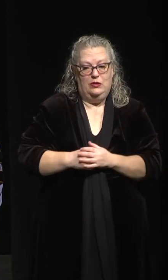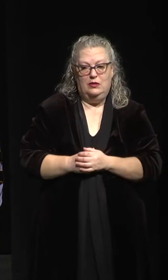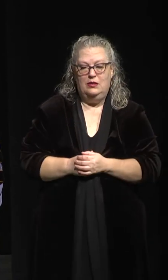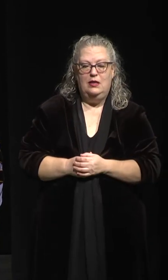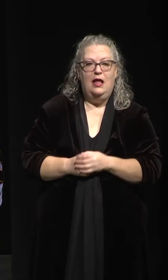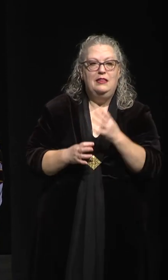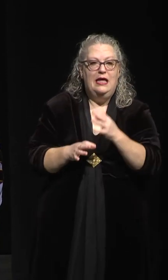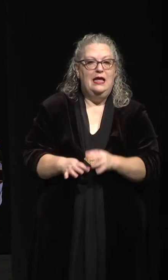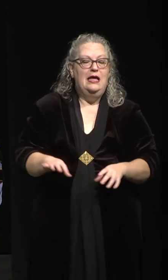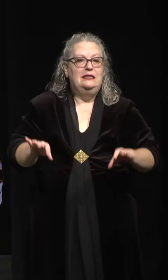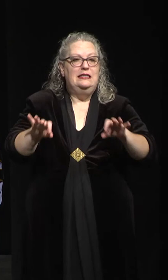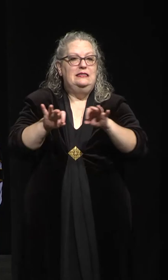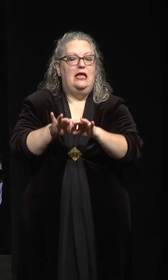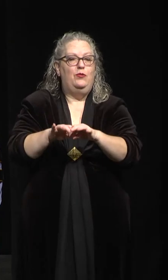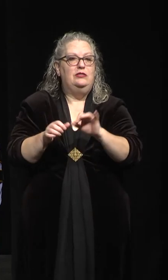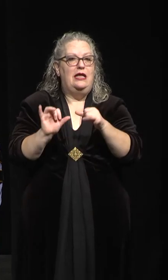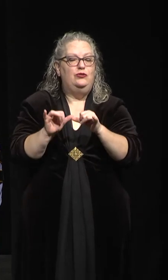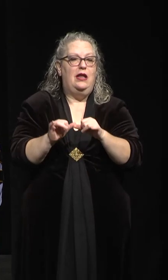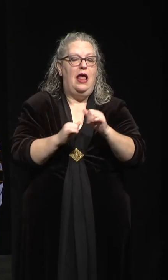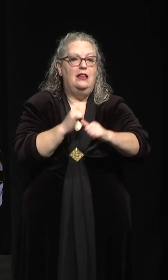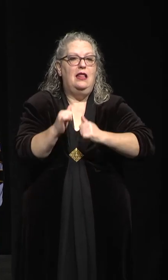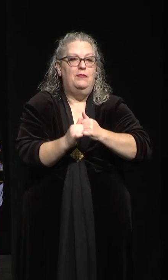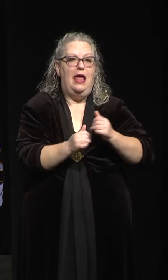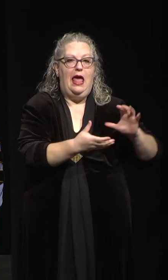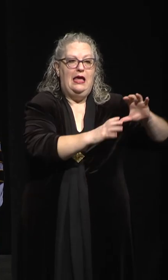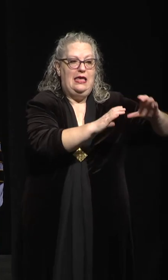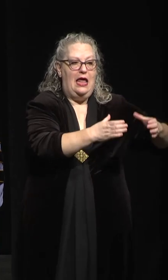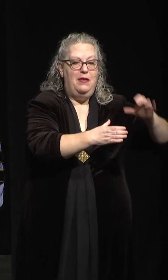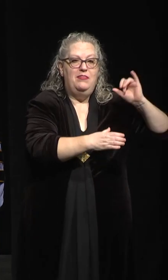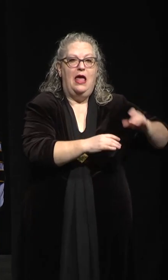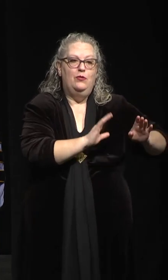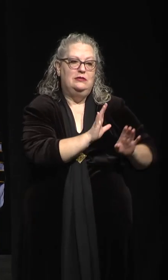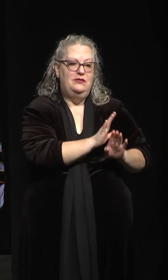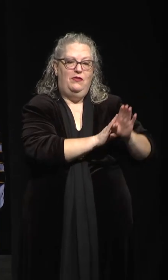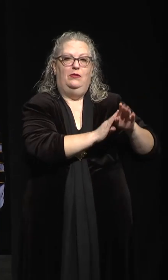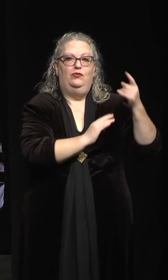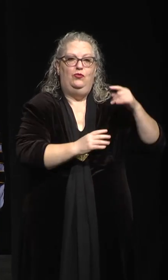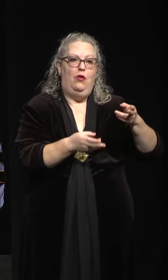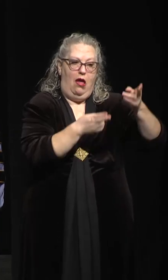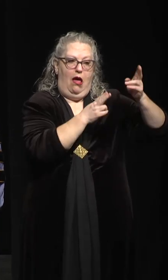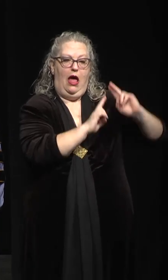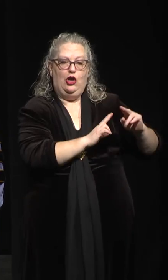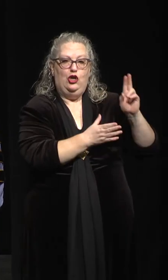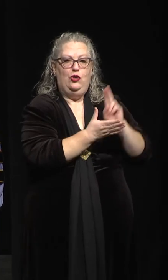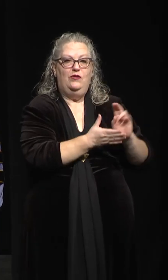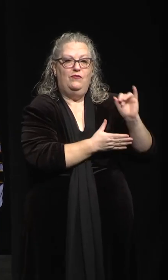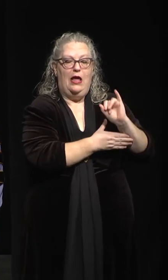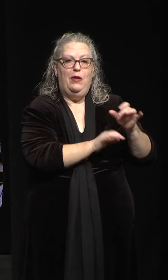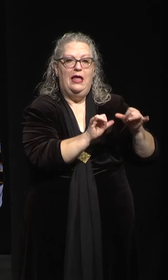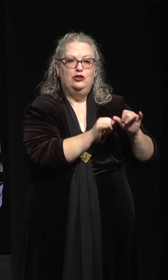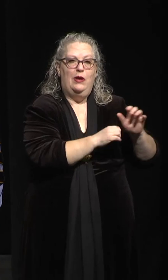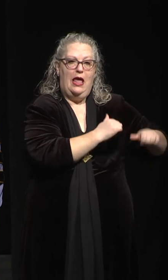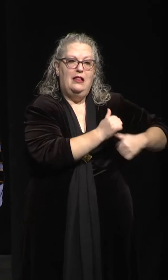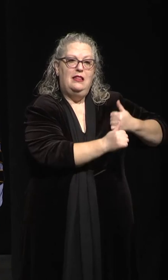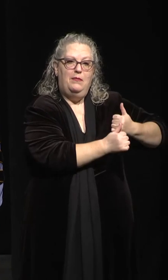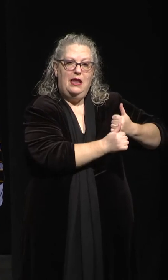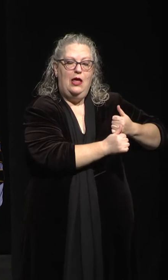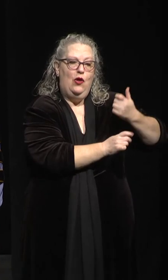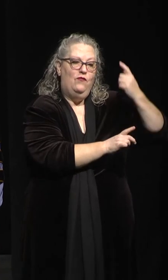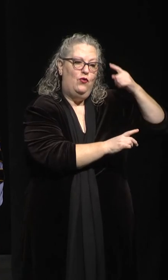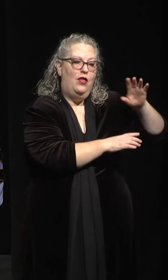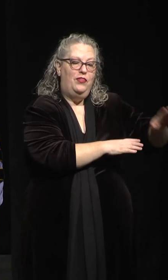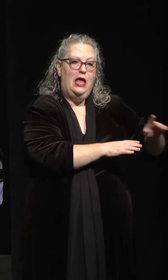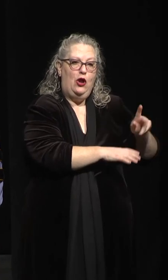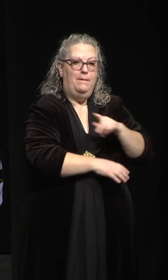The Distinguished Engineering Alumni Academy was created to honor University of Iowa engineering alumni for